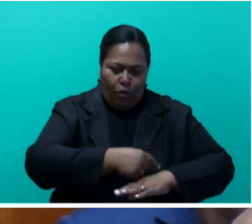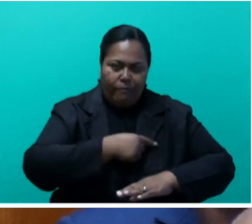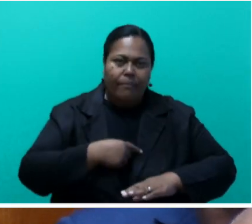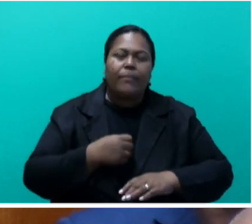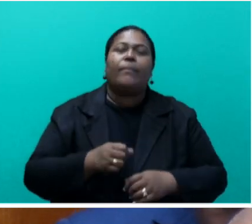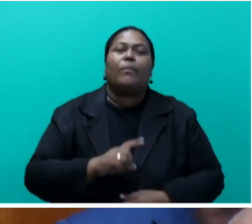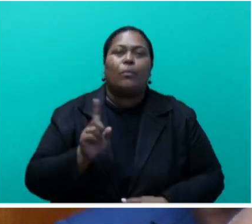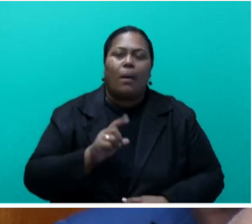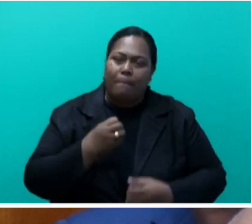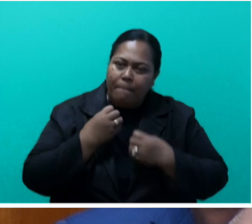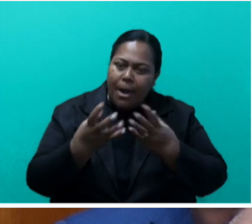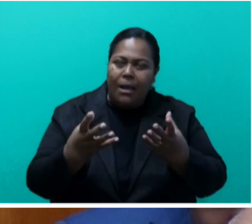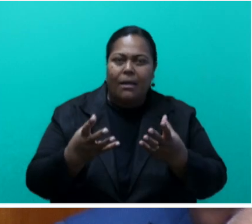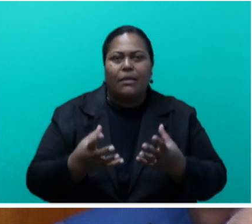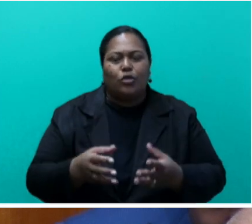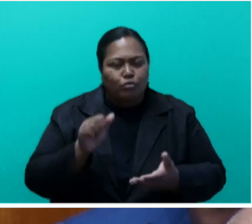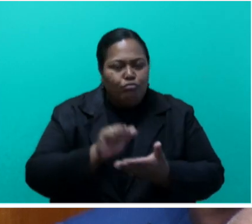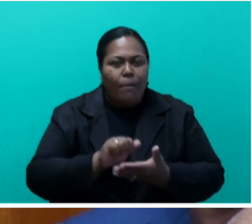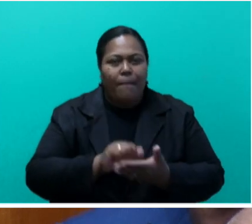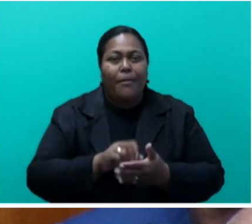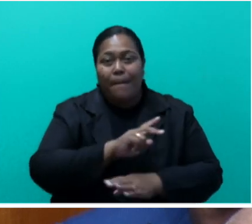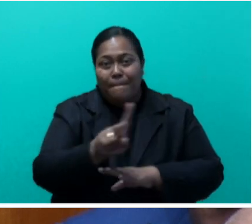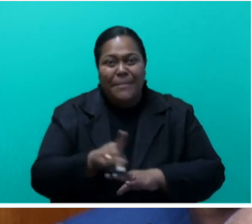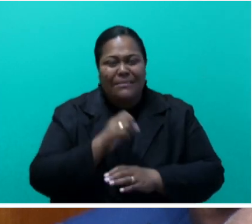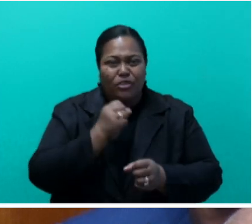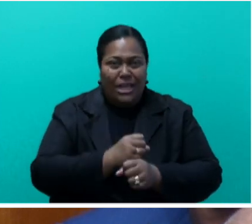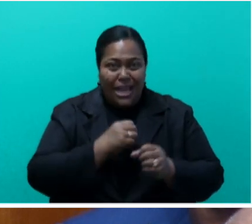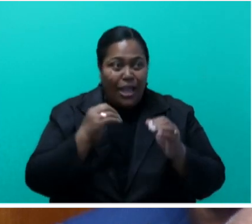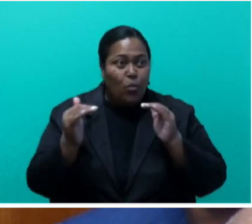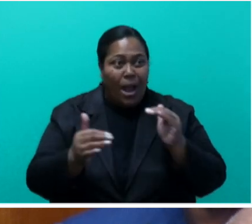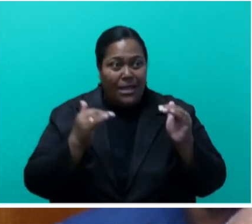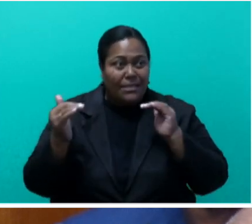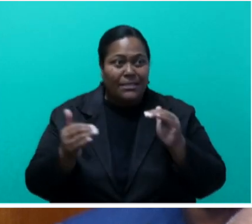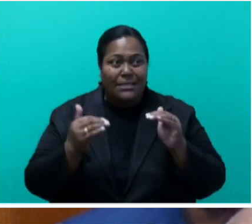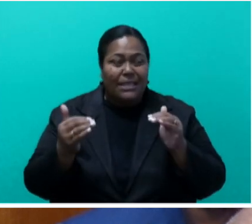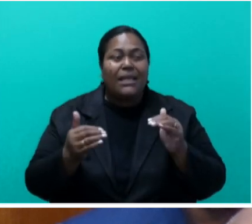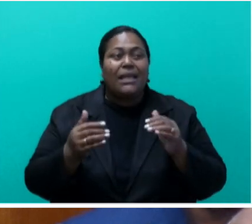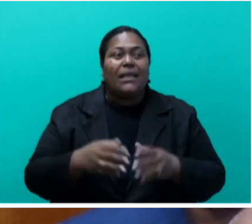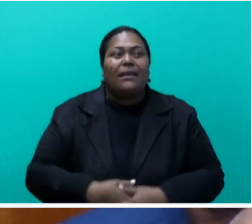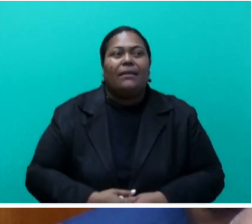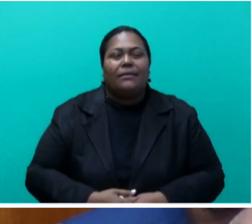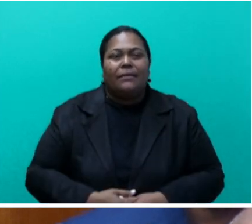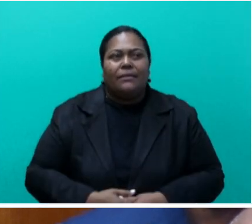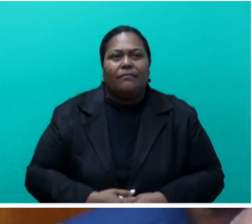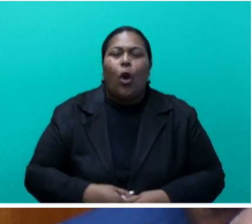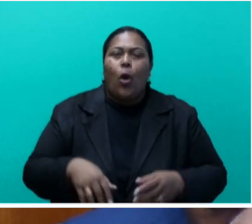the effective implementation of the Pacific Gender Equality Pledge and Beijing Declaration and Platforms for Action.